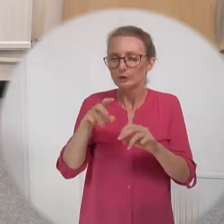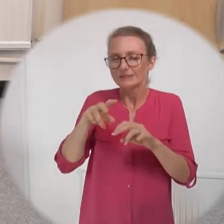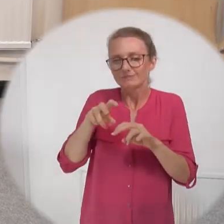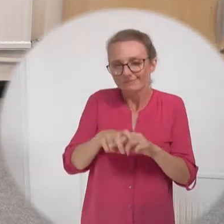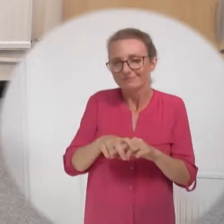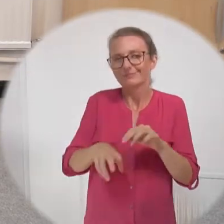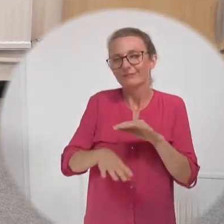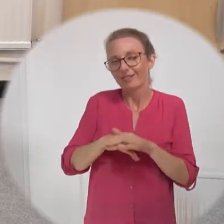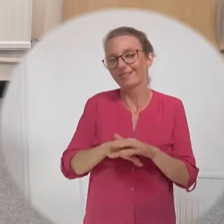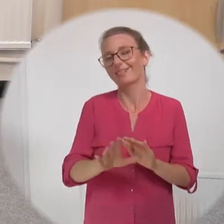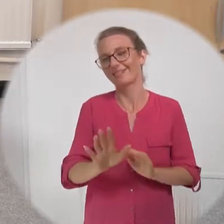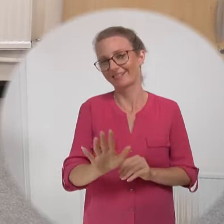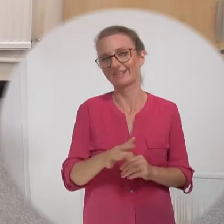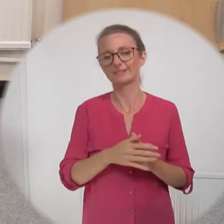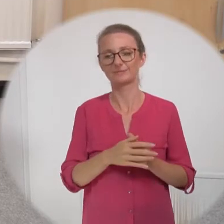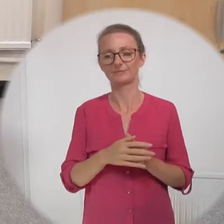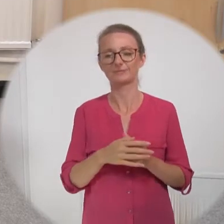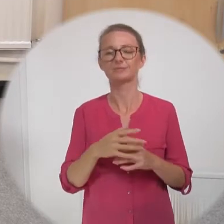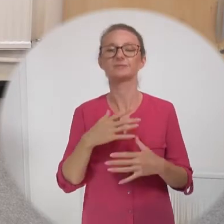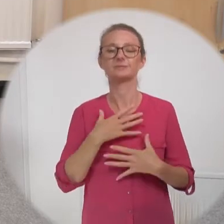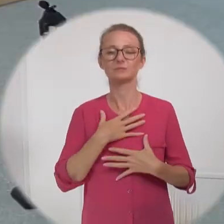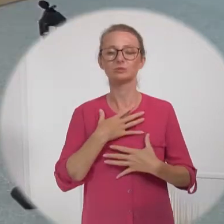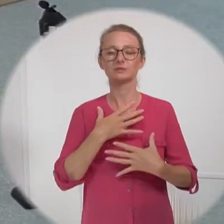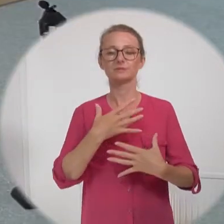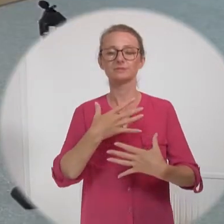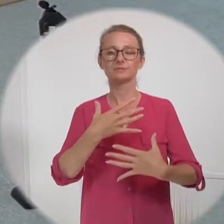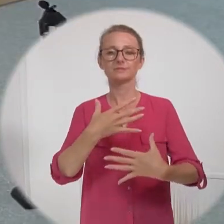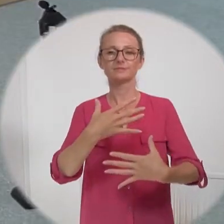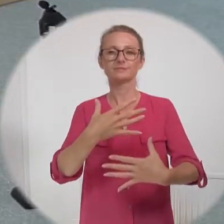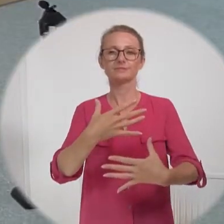And then just breathe in and breathe out.